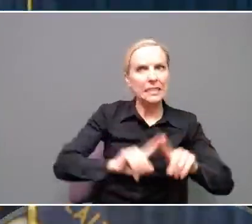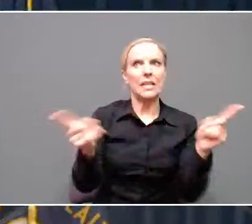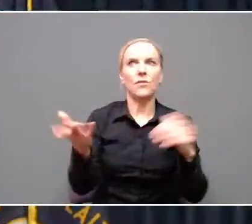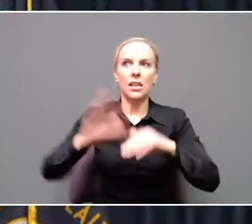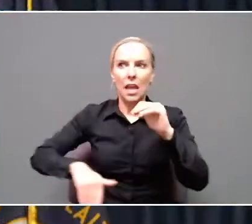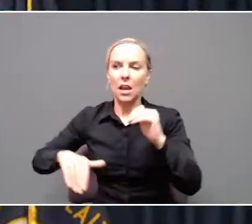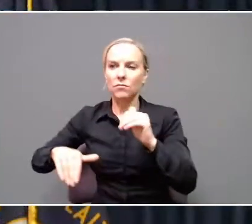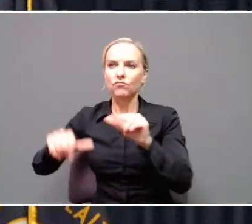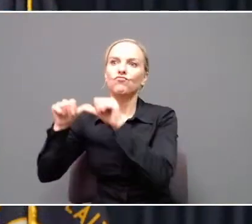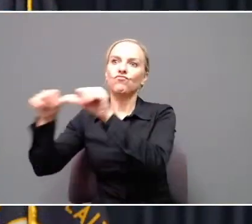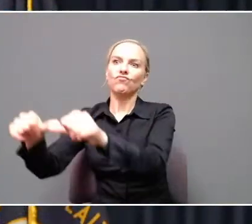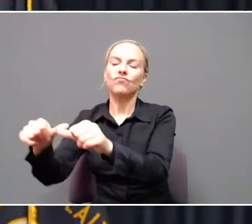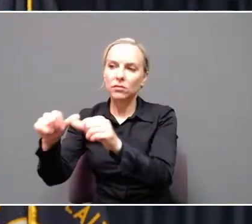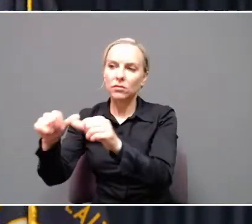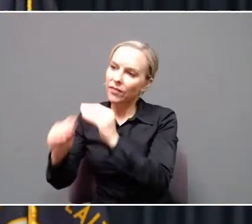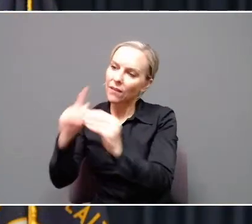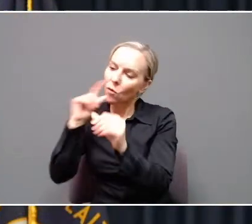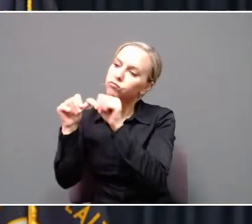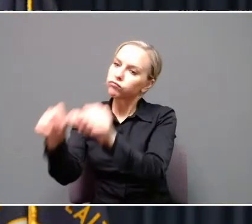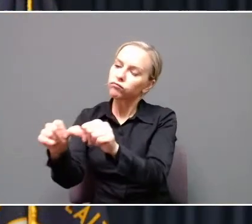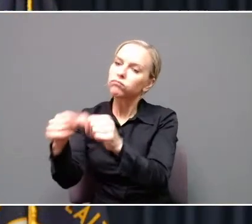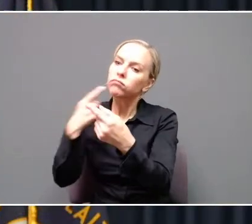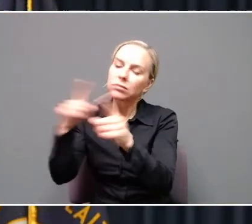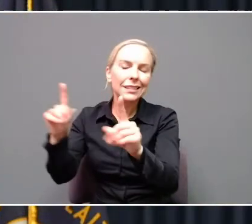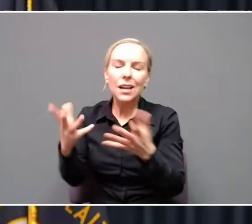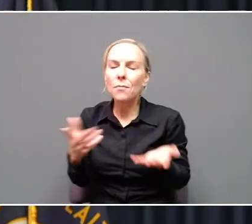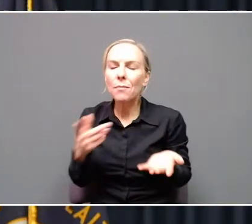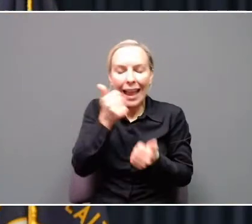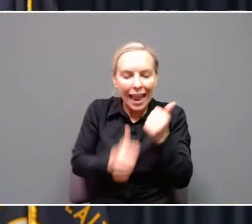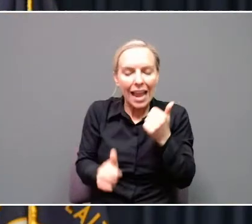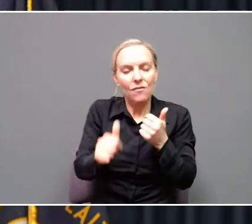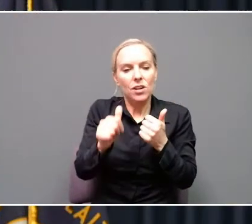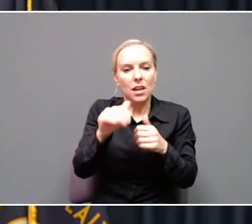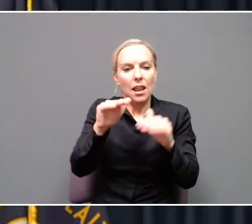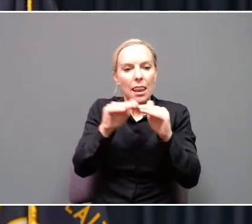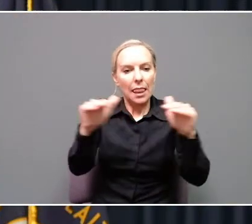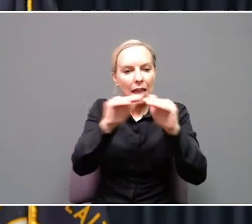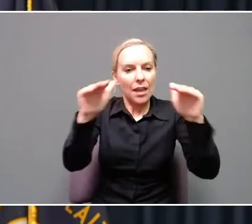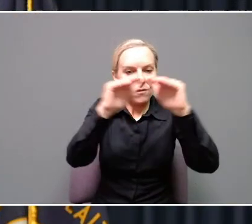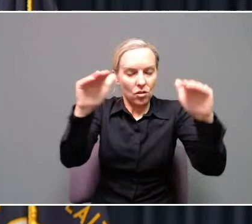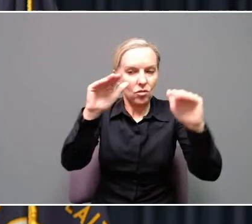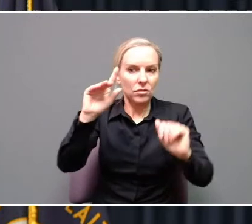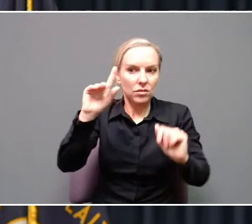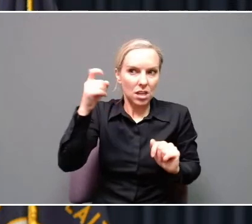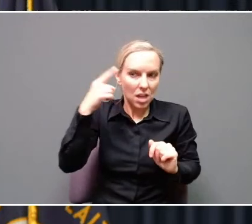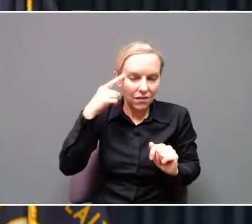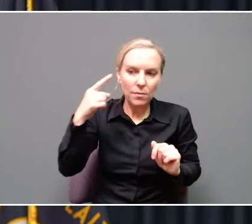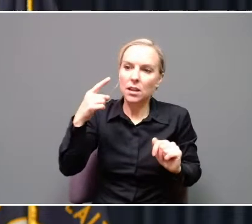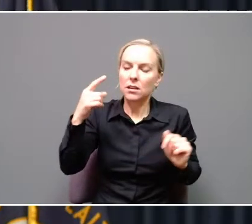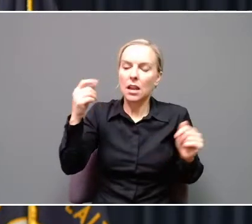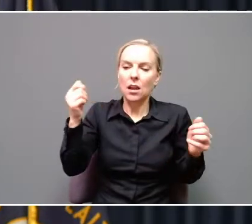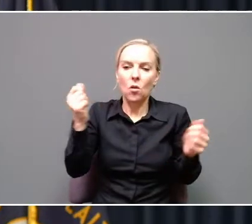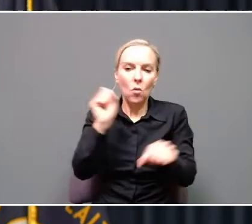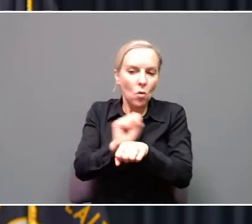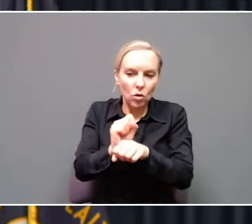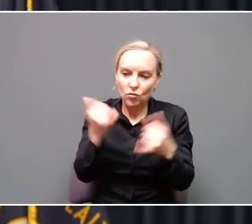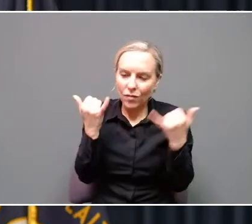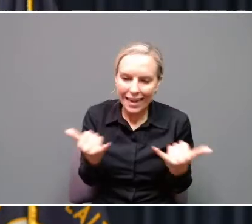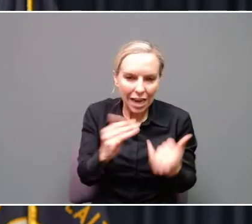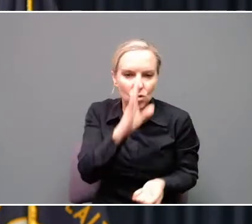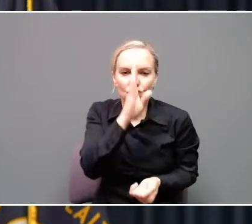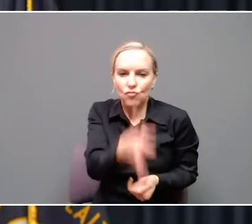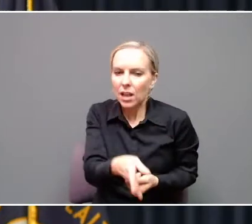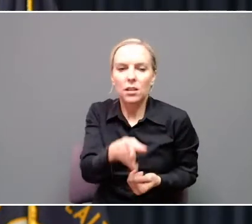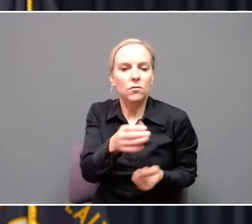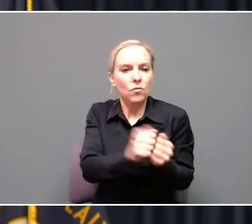state government, every level that deals with emergencies, working right now directly with city officials to